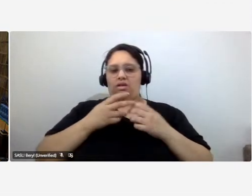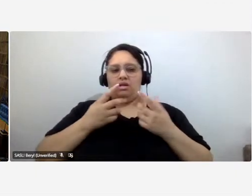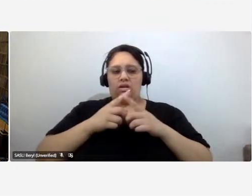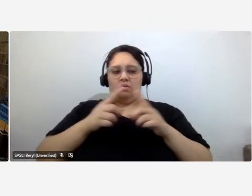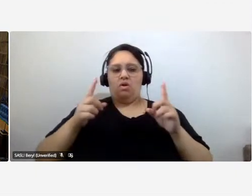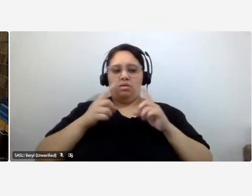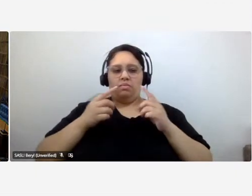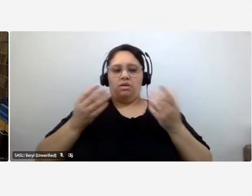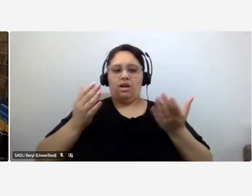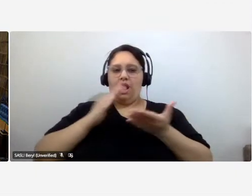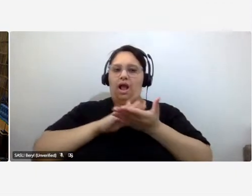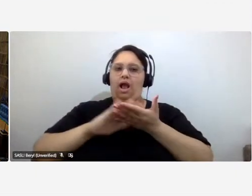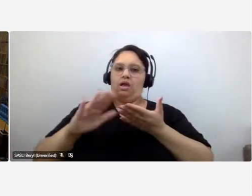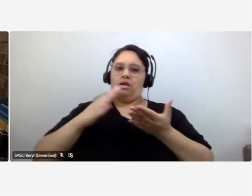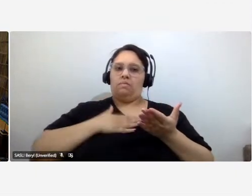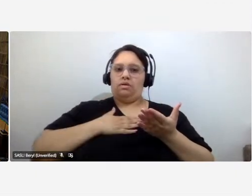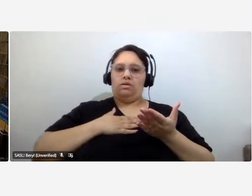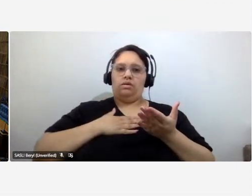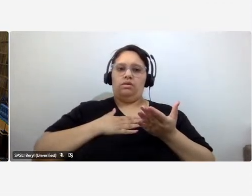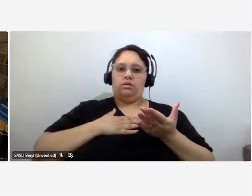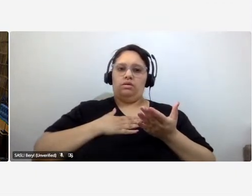department.